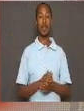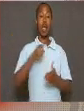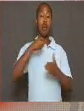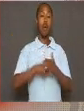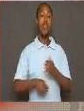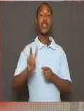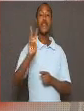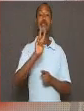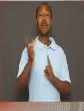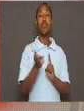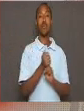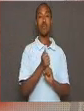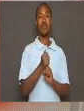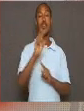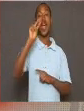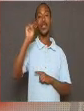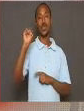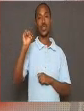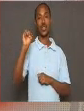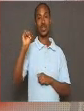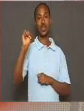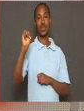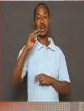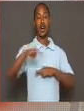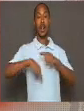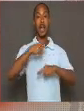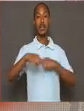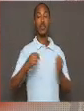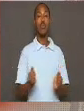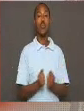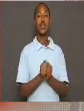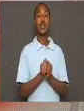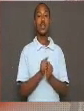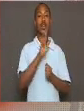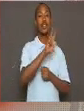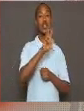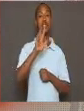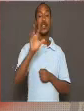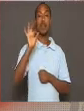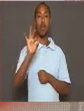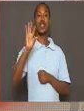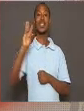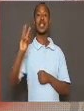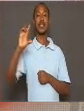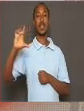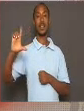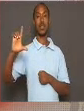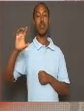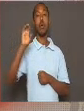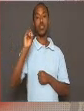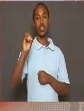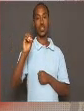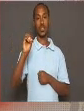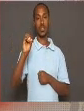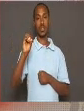What volume of nitrogen reacts with 33.6 liters of